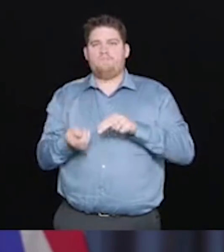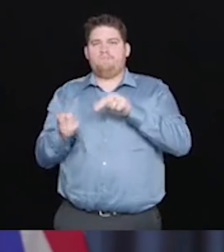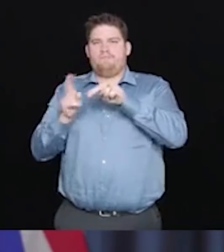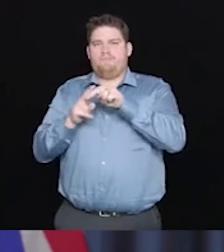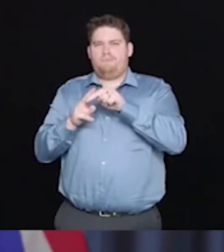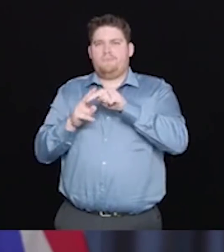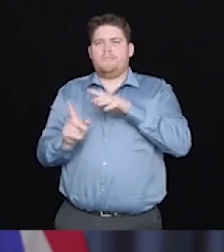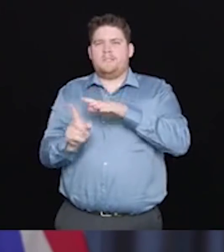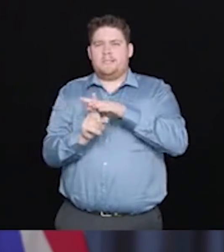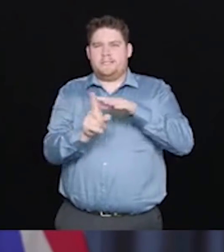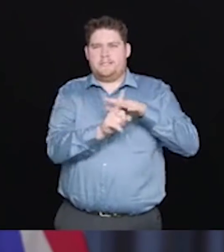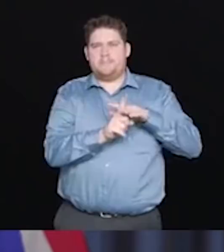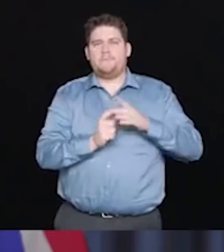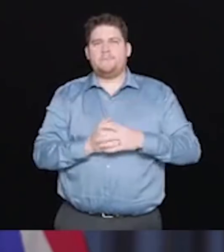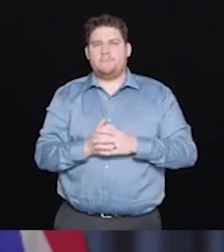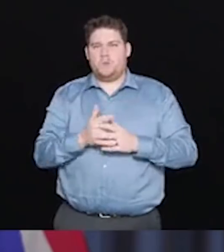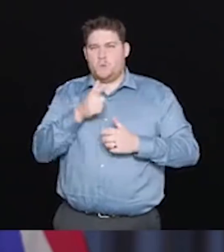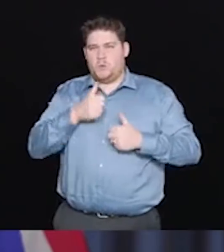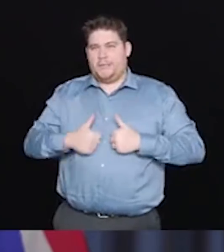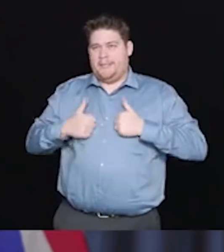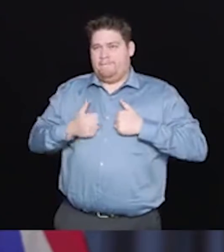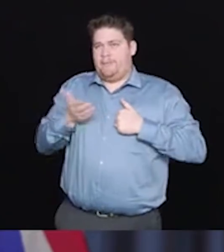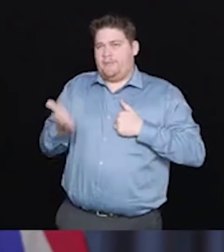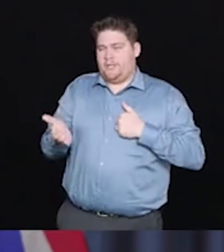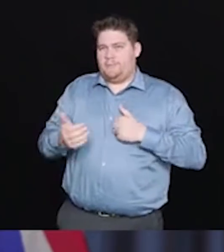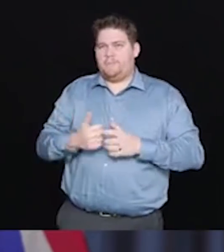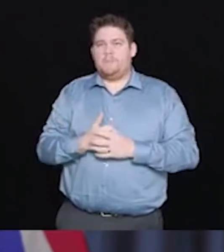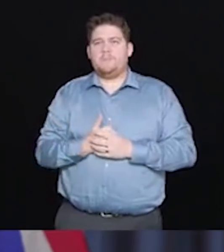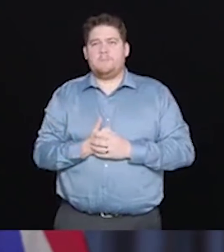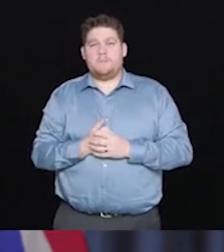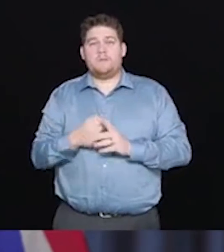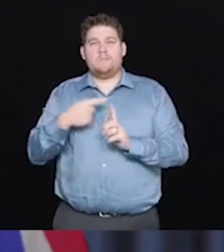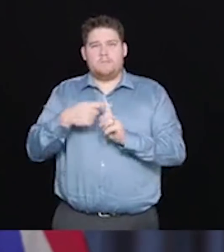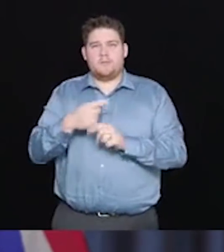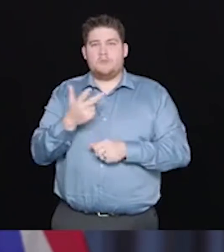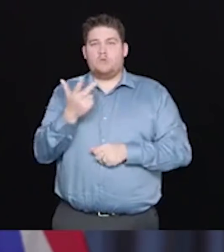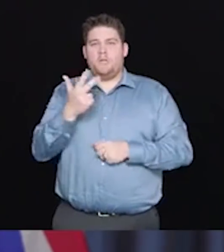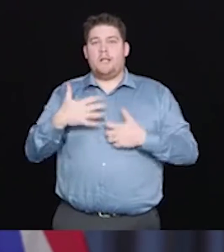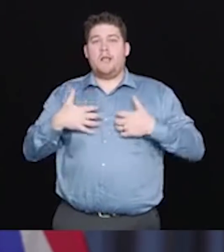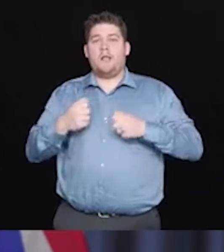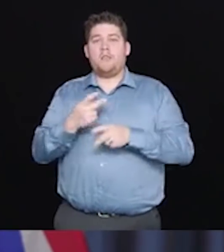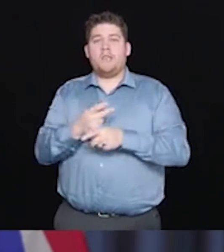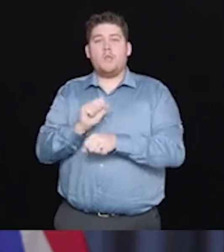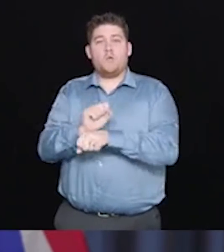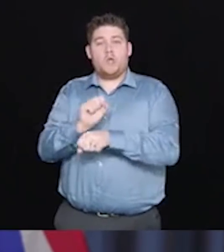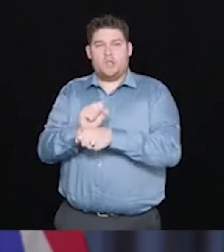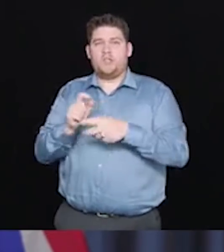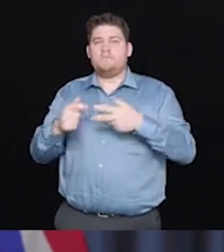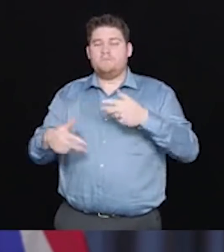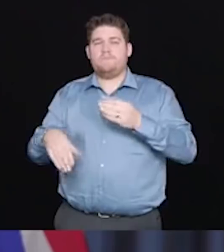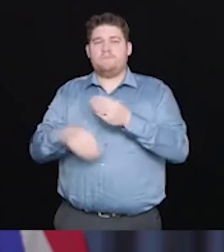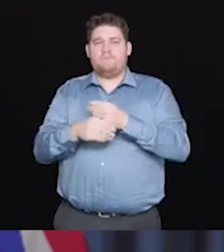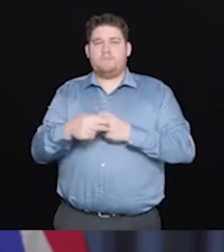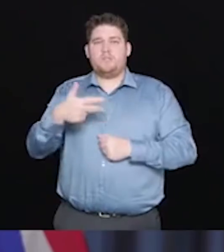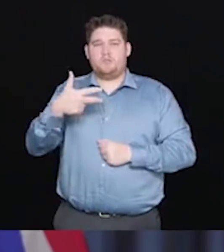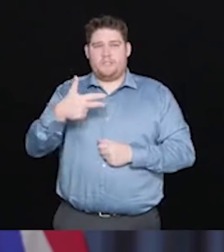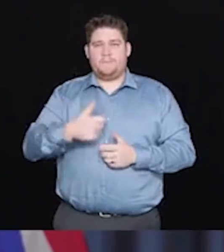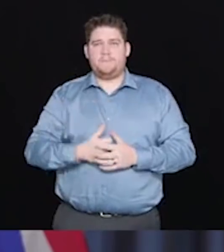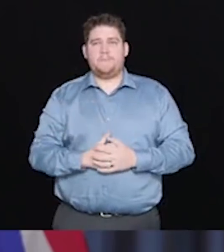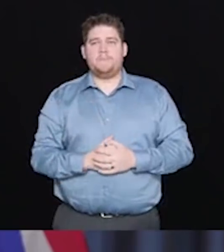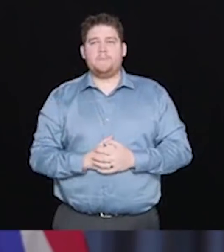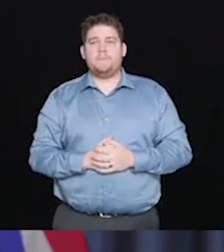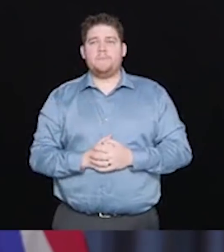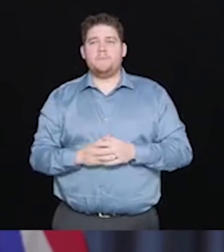tested positive. And in Harrow Park, we have an increase of 2 residents and 1 additional